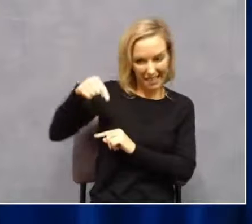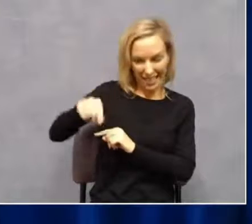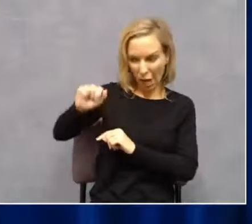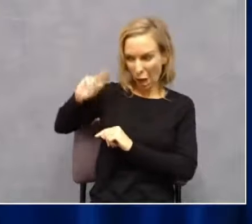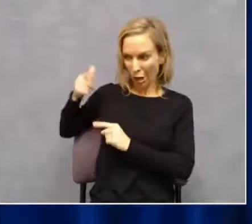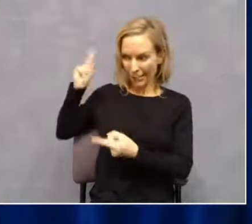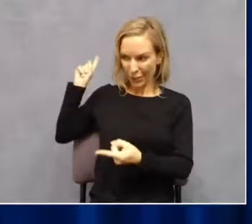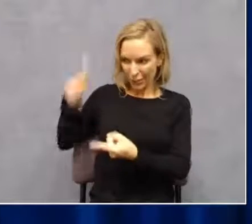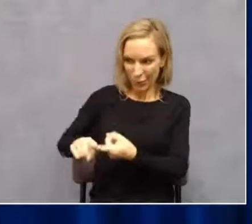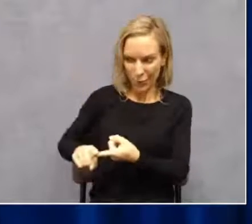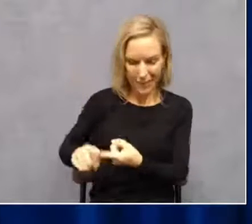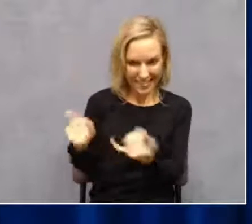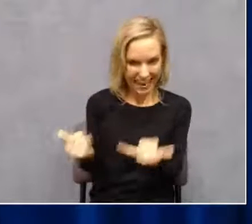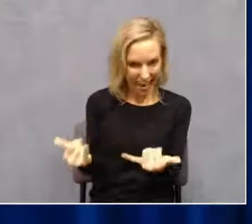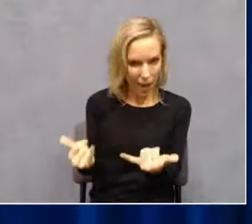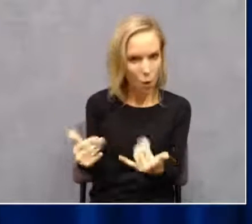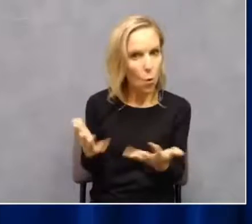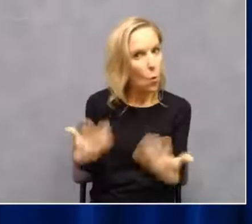have over